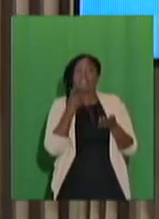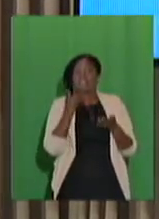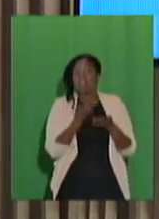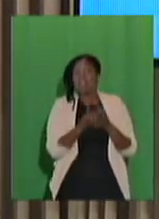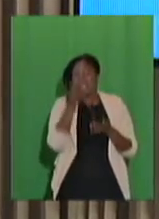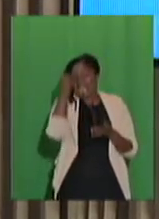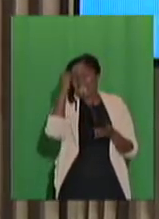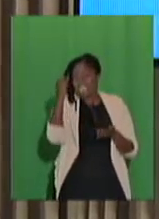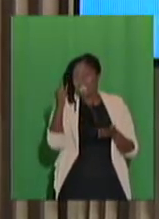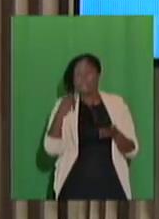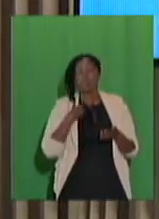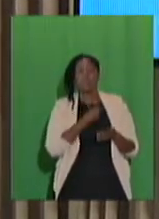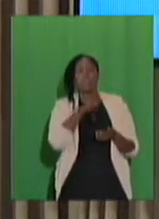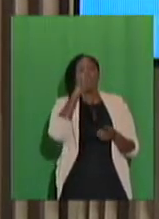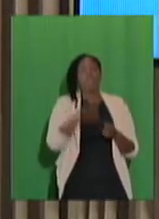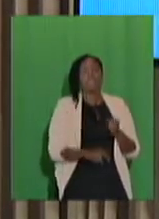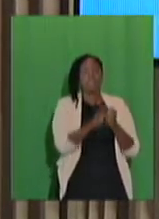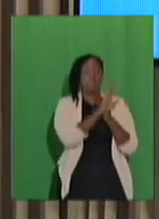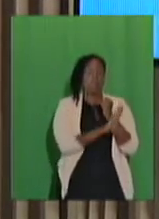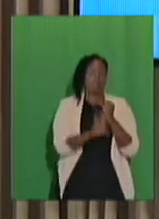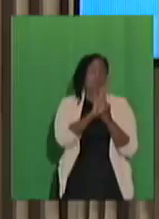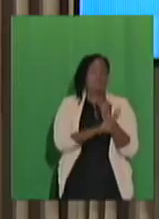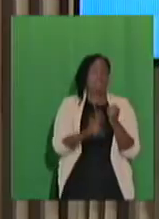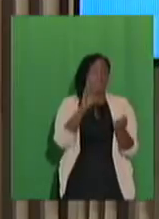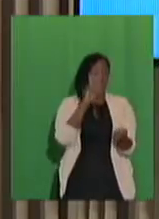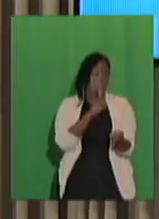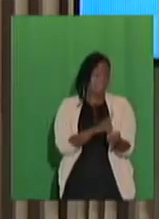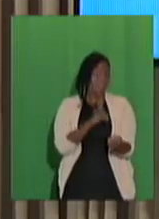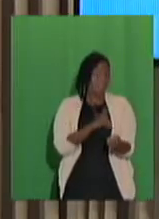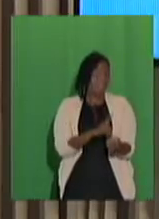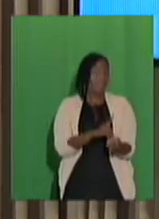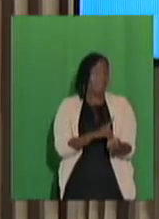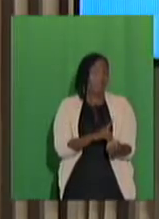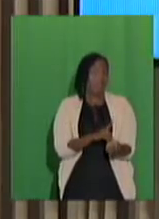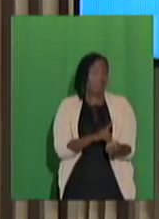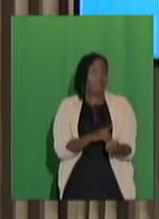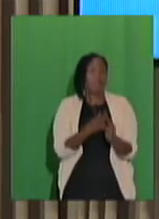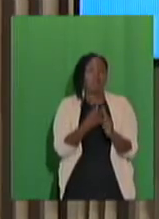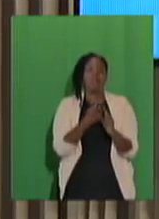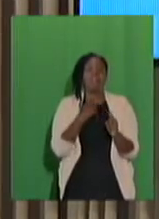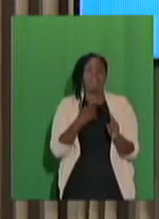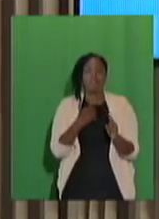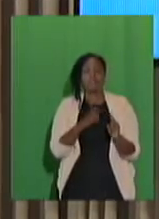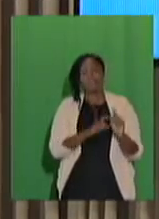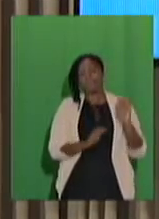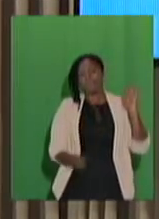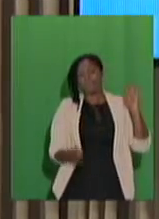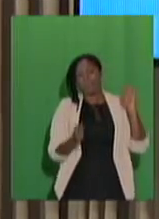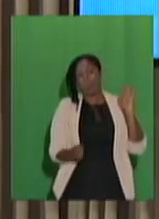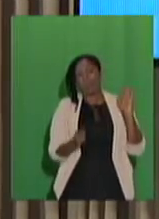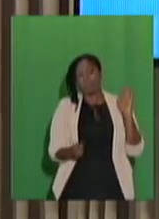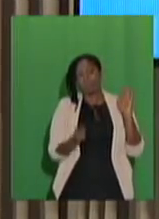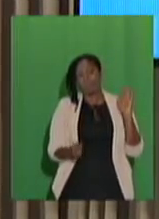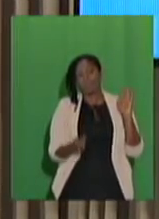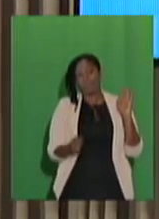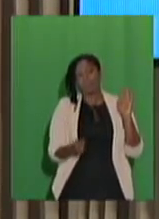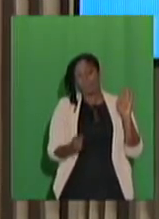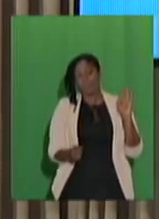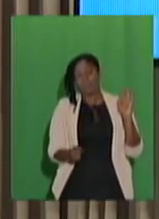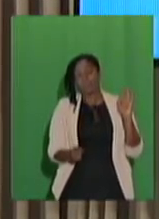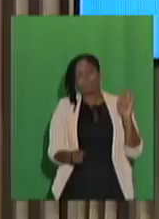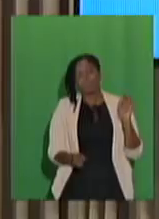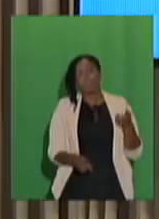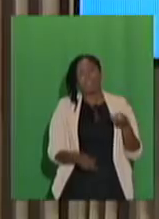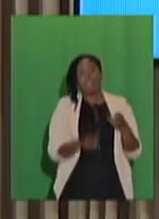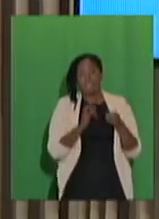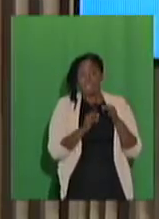we protect the doctor from criminal and civil liability for prescribing it.